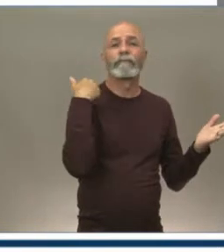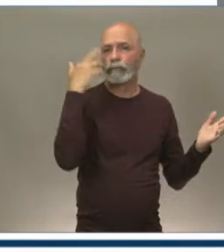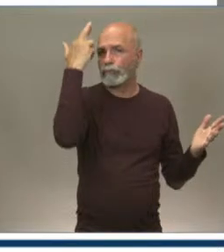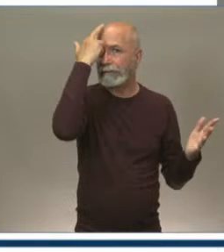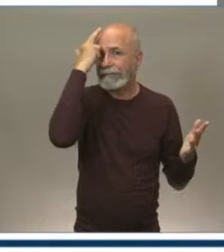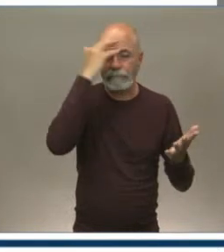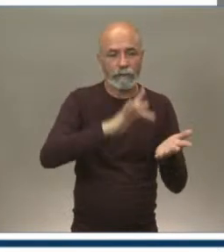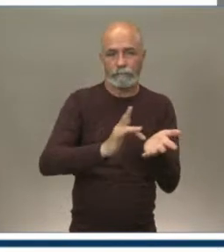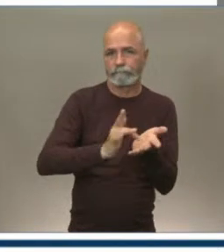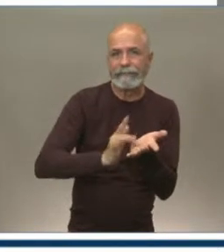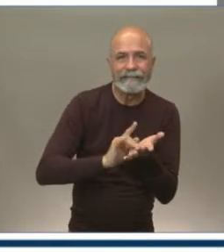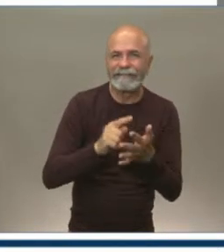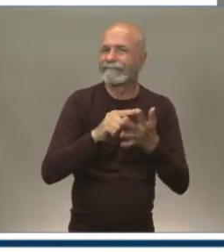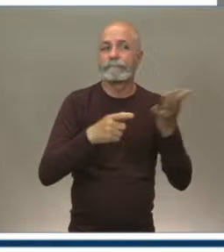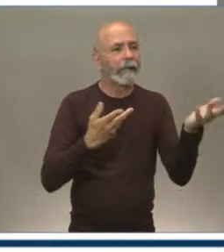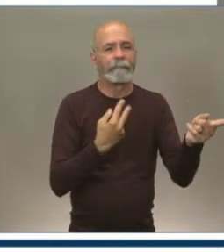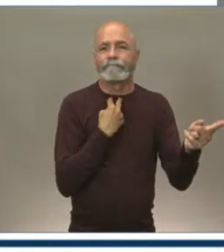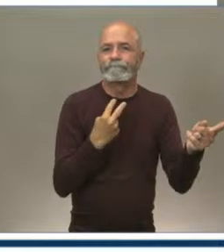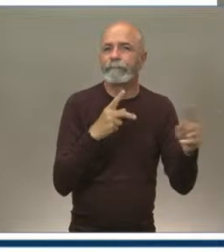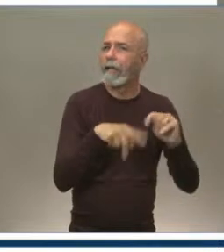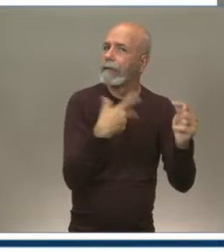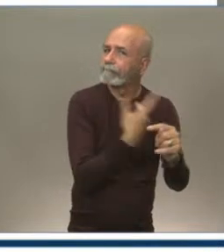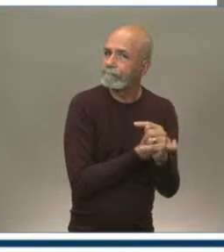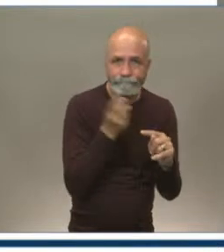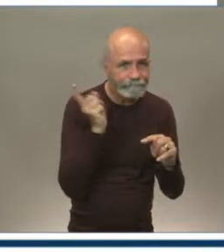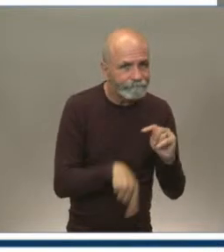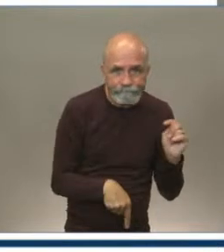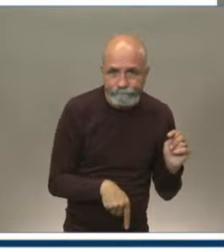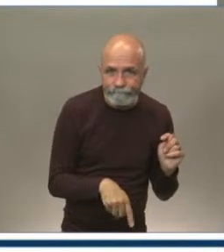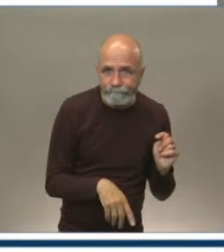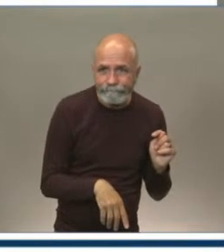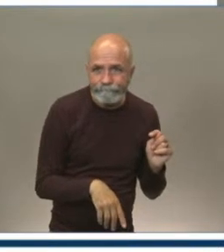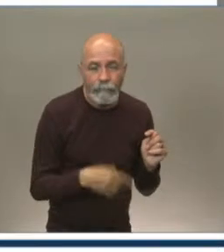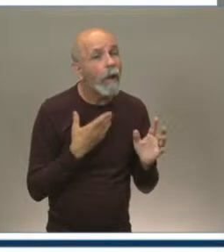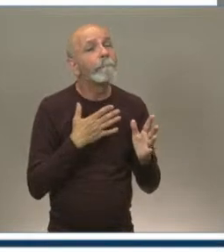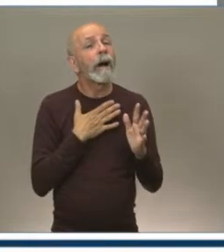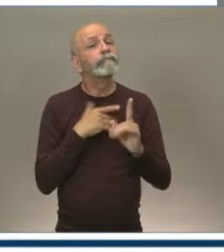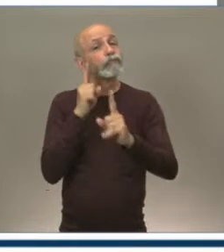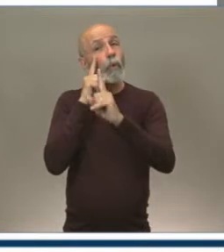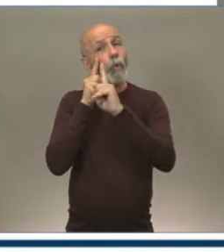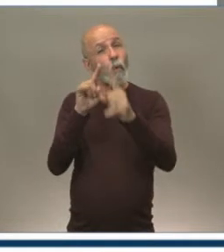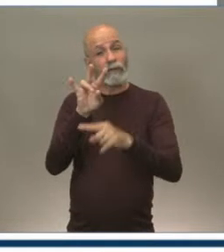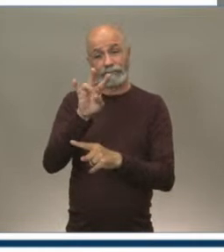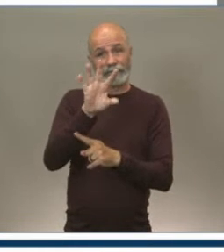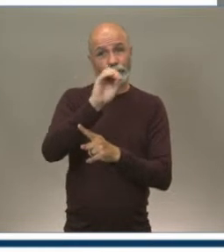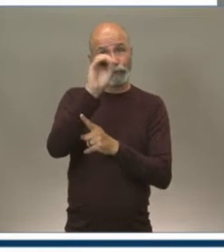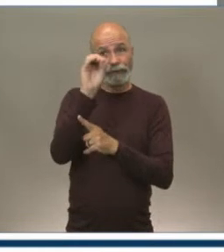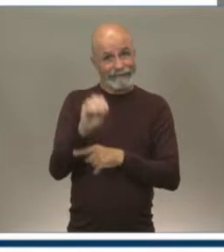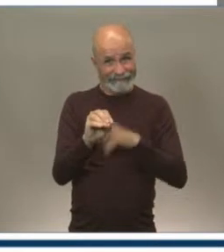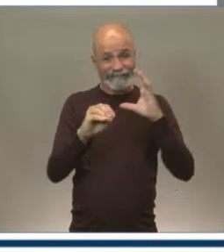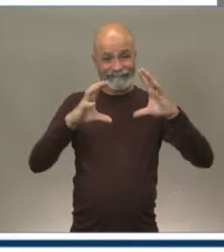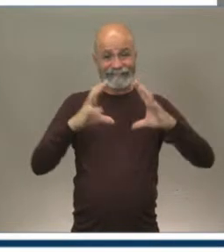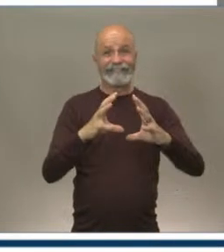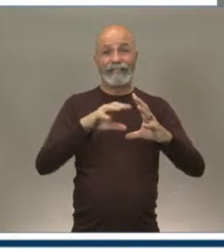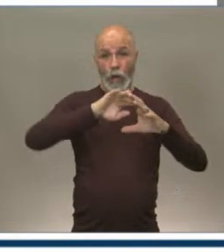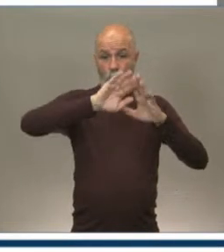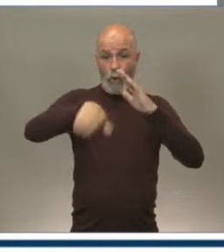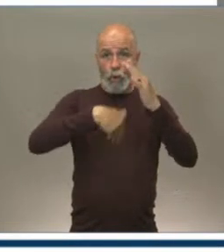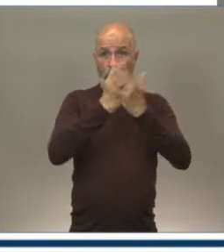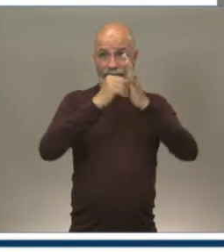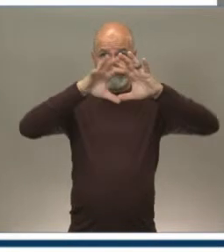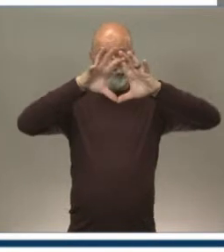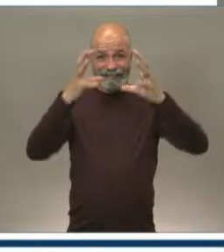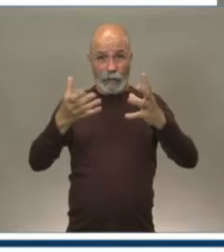Scotia is that we're going to go for 75% of the entire population, which means an 85% coverage rate for those who can get the